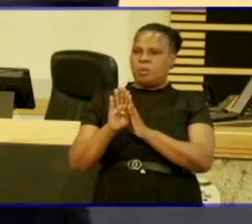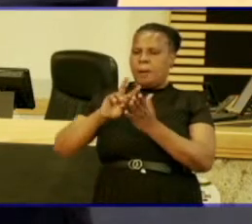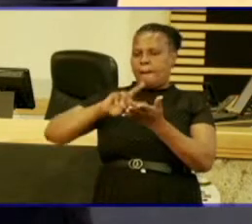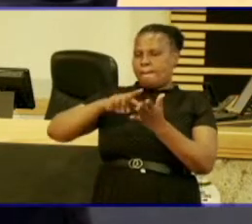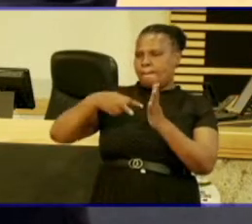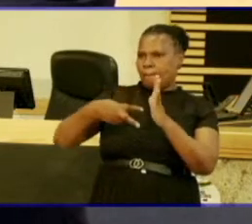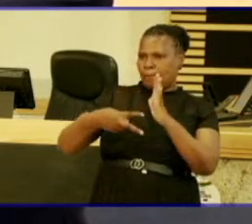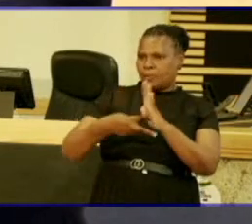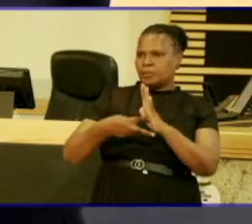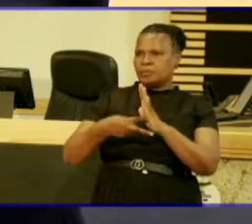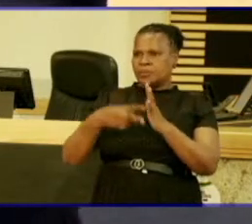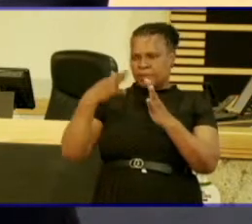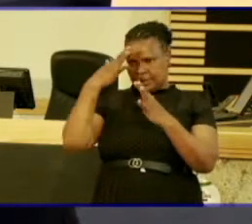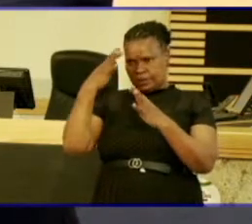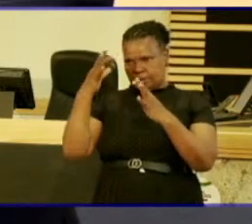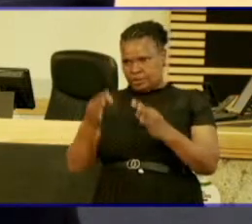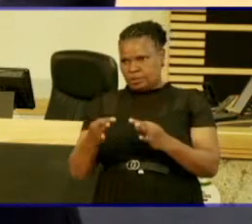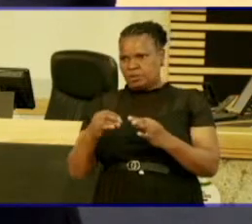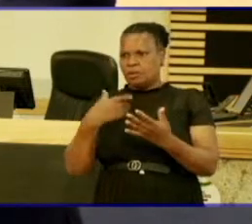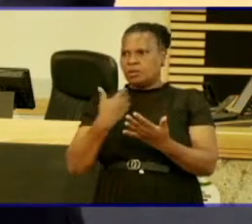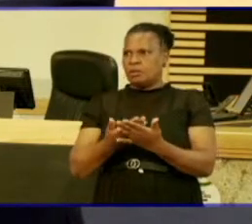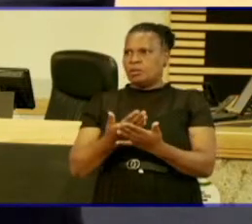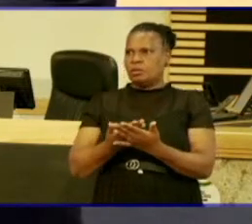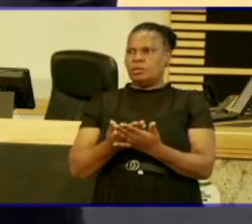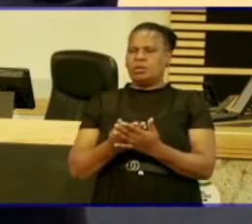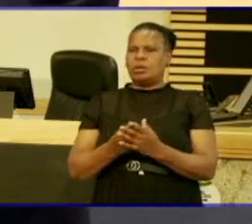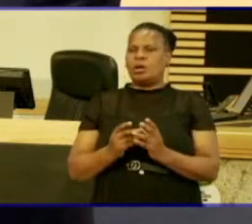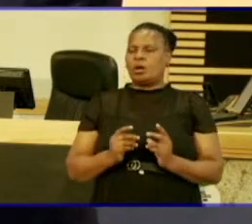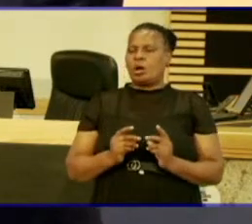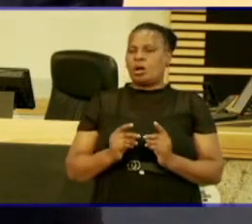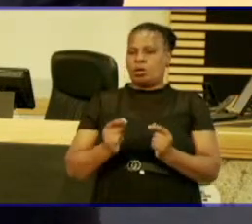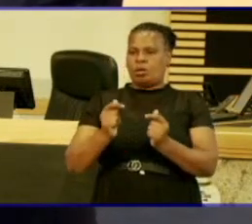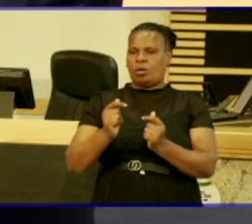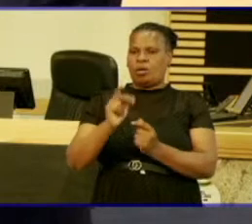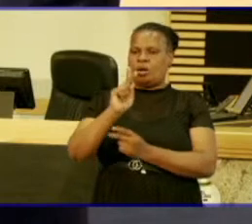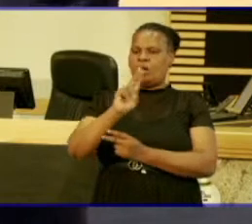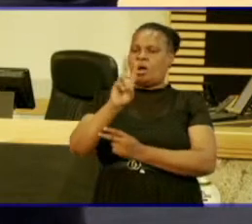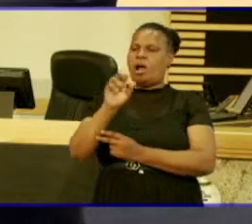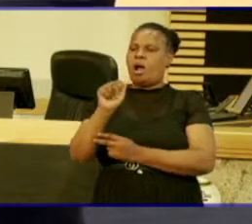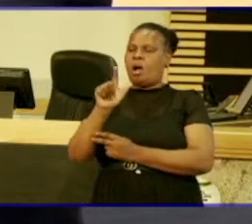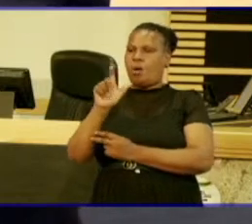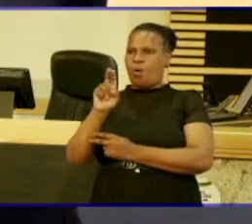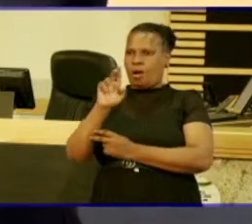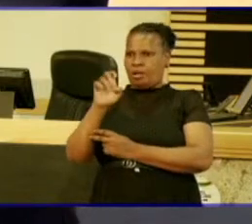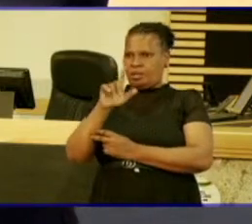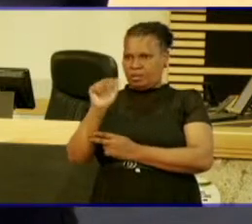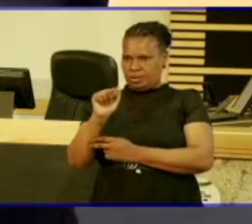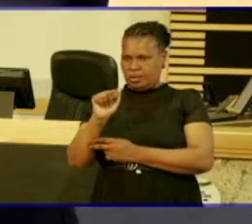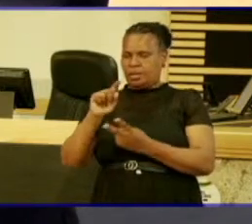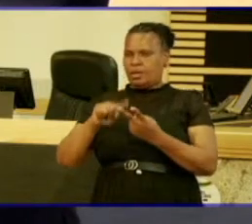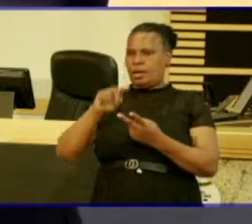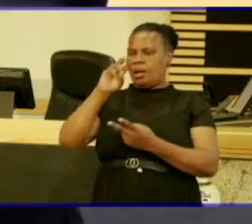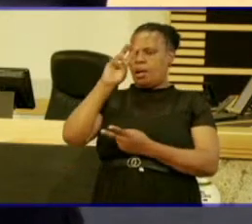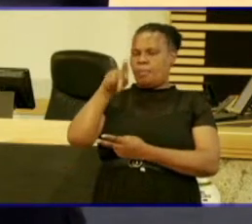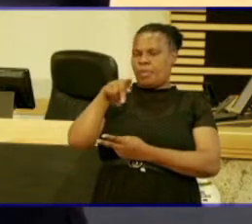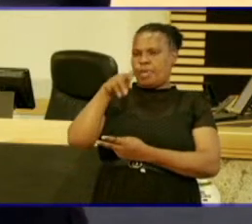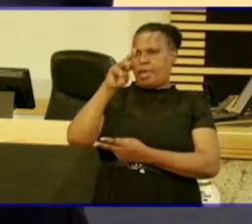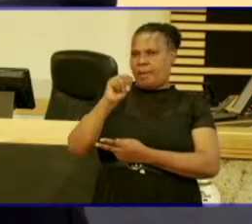and decision-making, we have established the Kauleza PMO, which is supporting PMUs